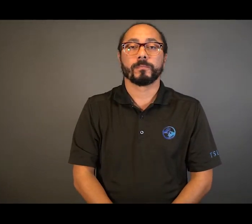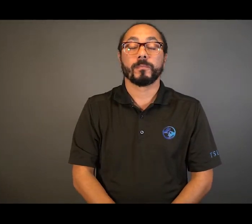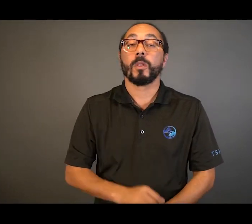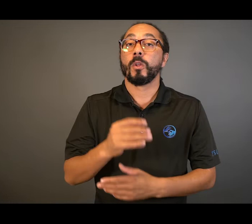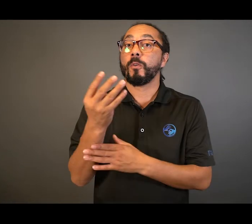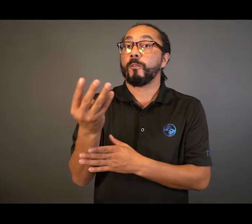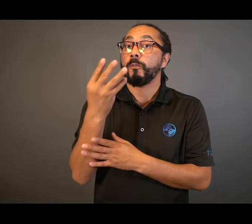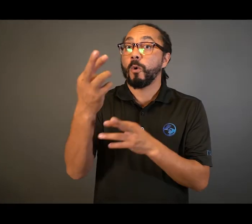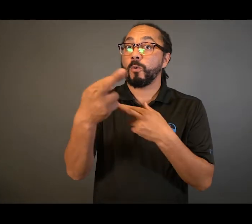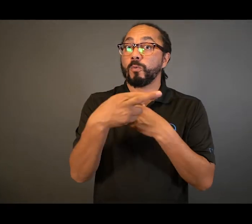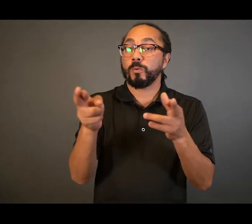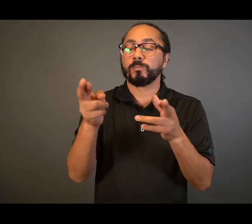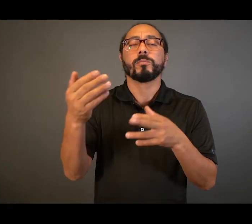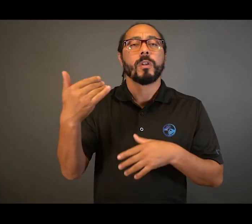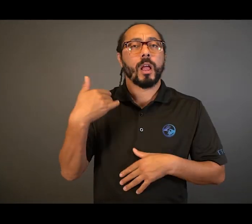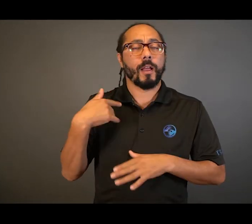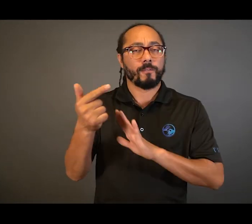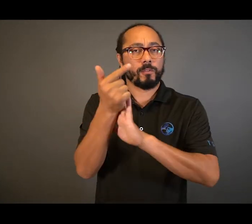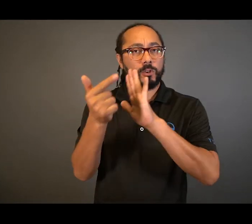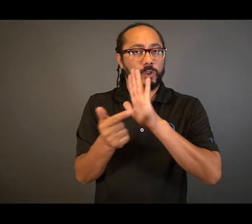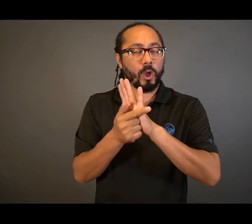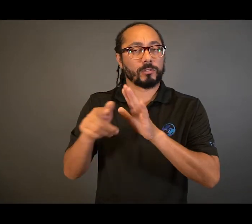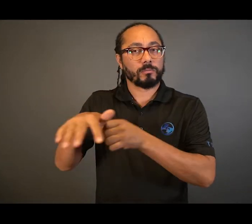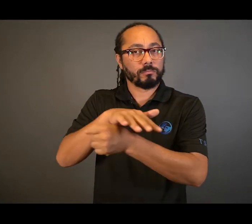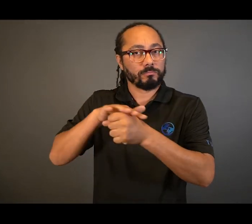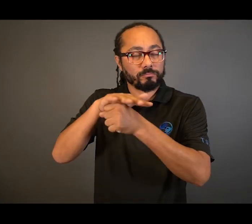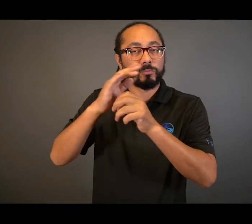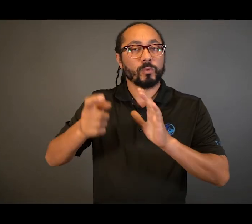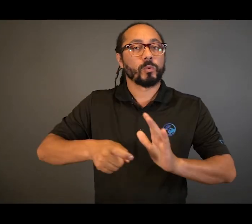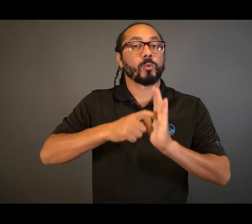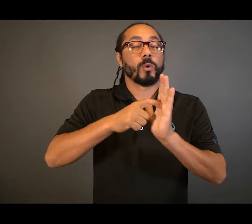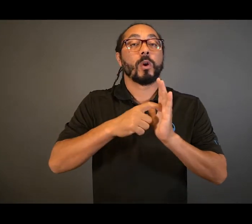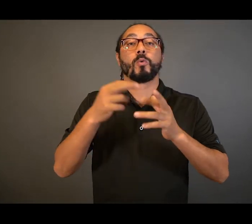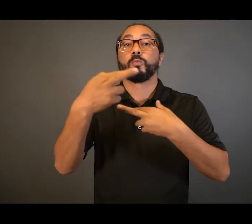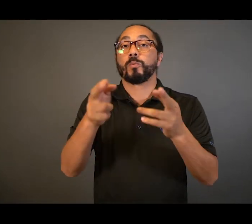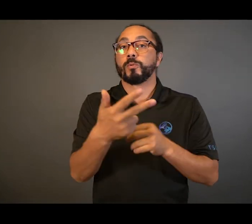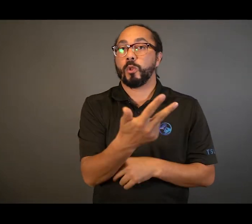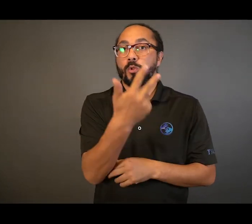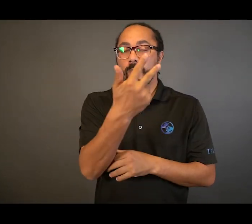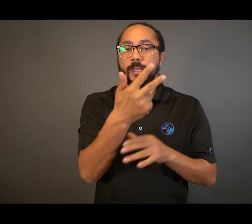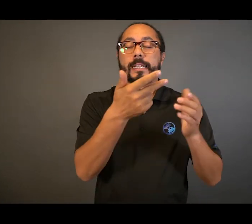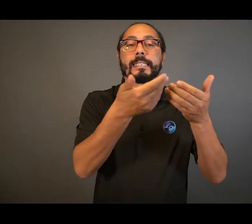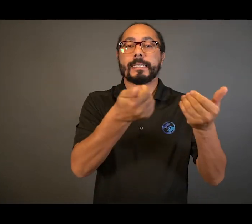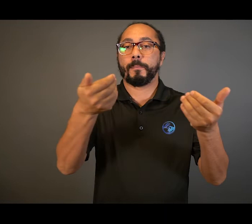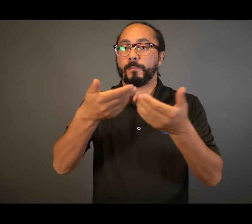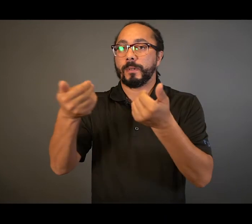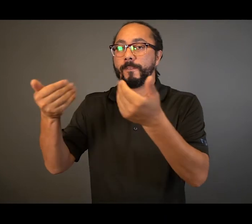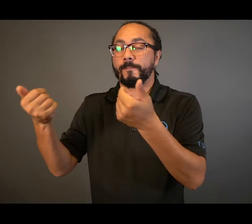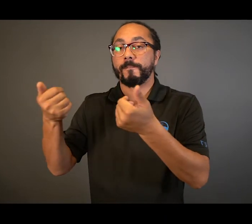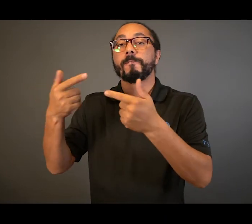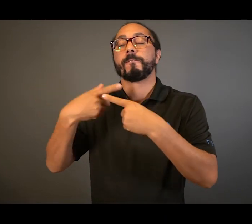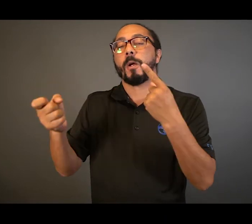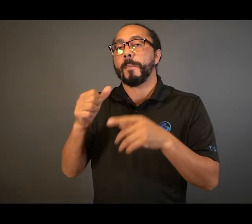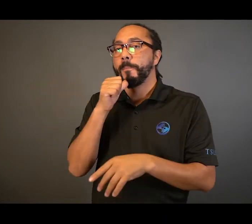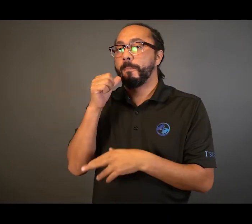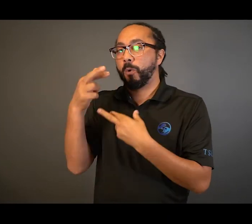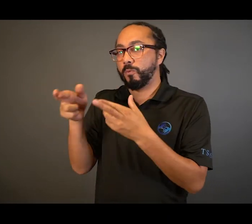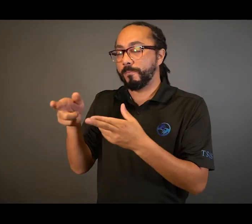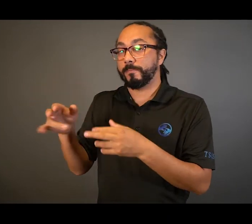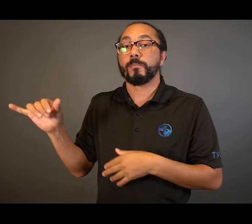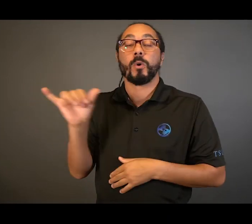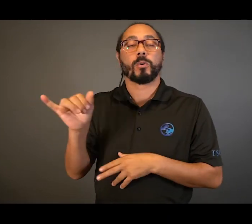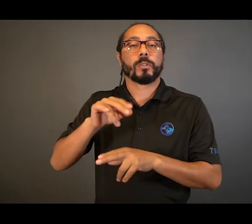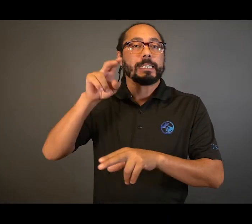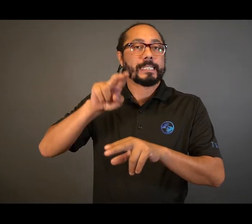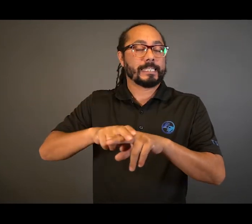These 4 rooms fulfilled district bylaws requiring 3 rooms and 3 beds separate from the